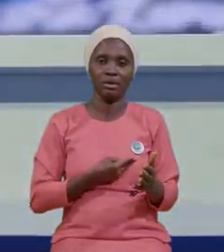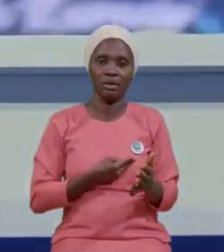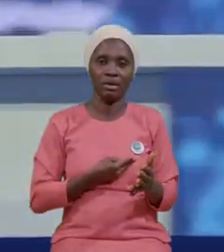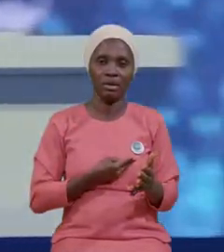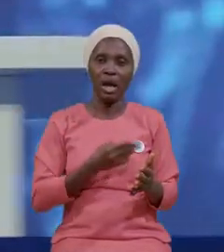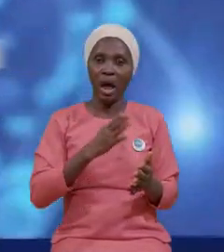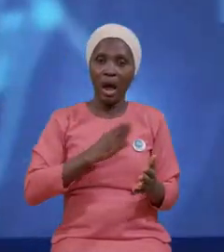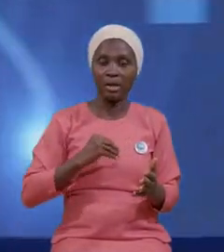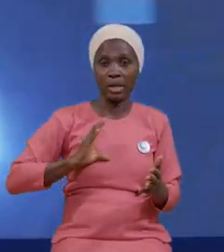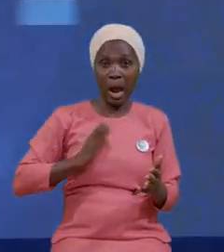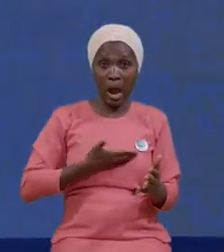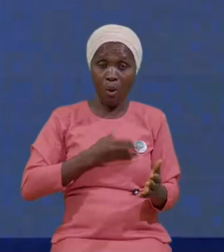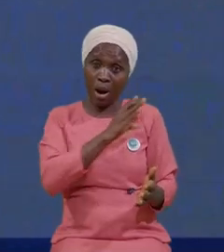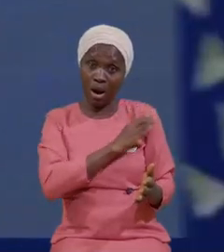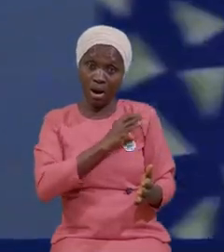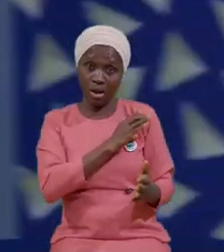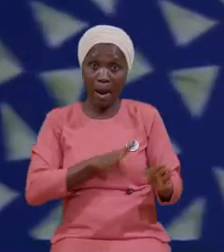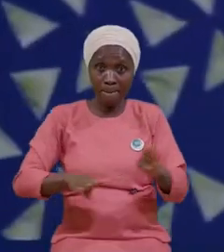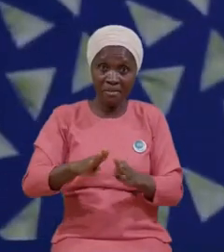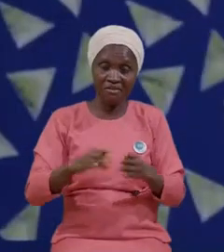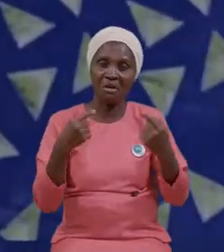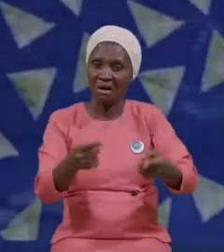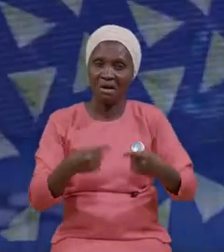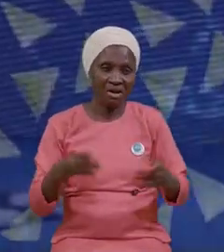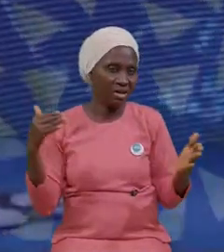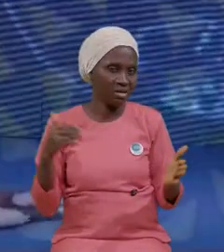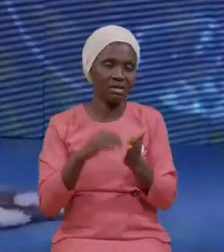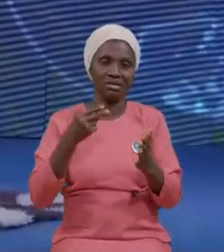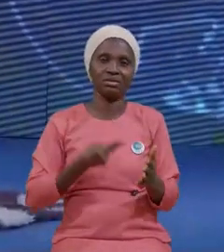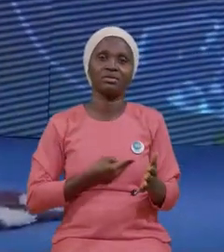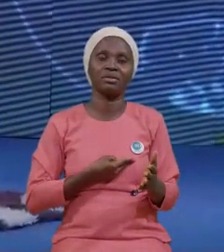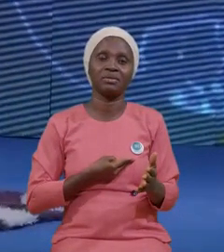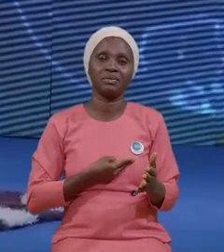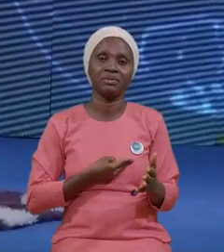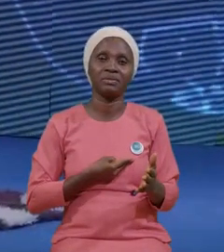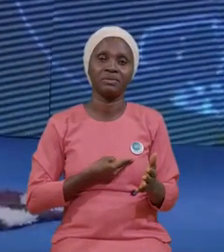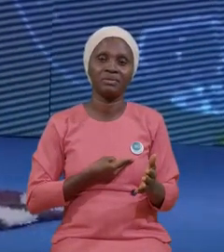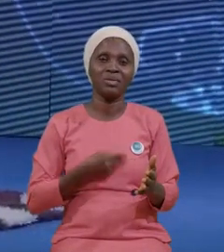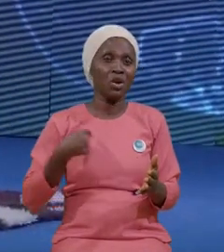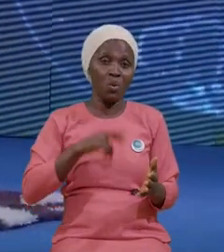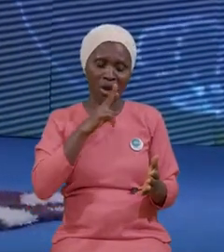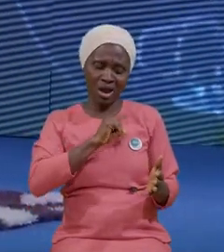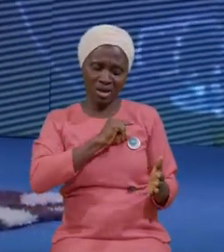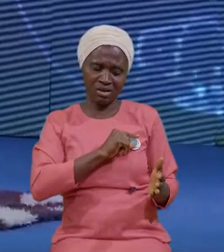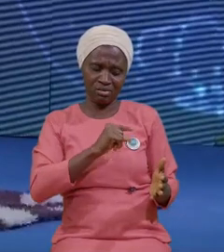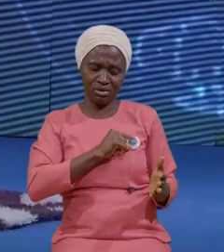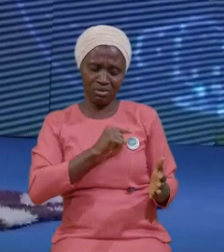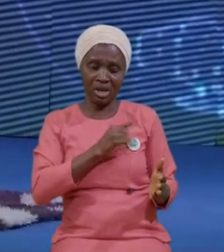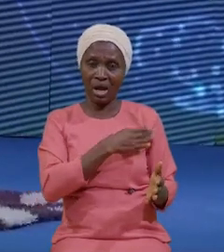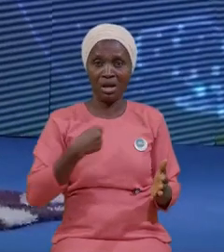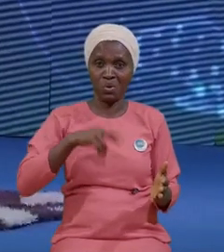Our character argues against us. We're guilty and